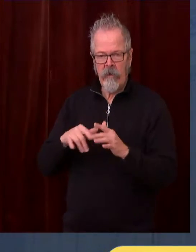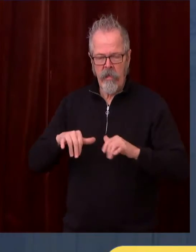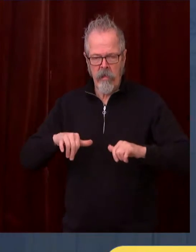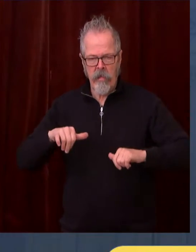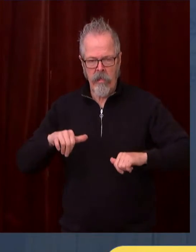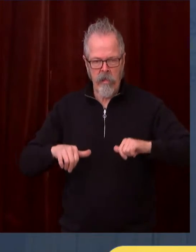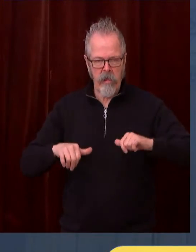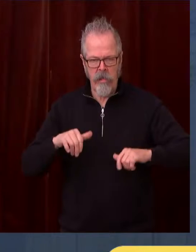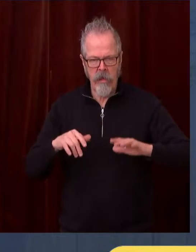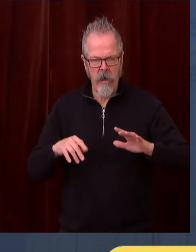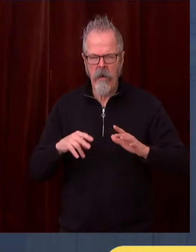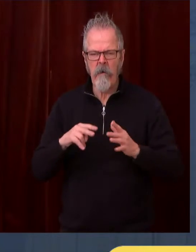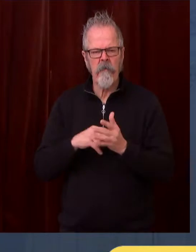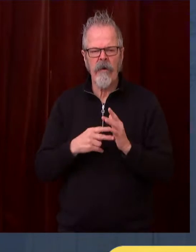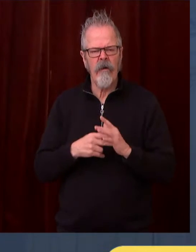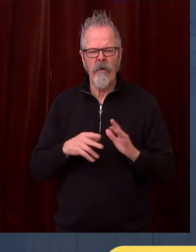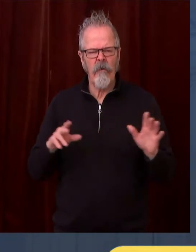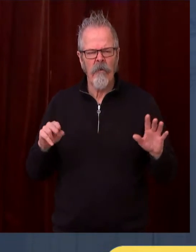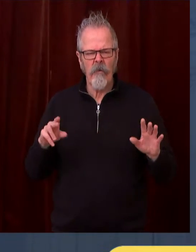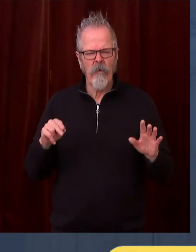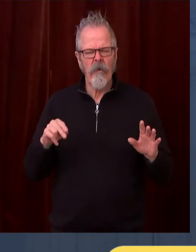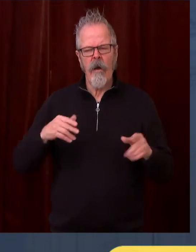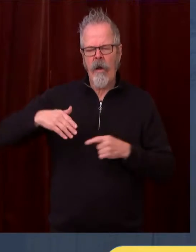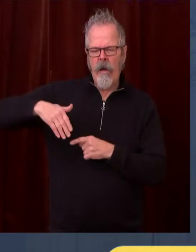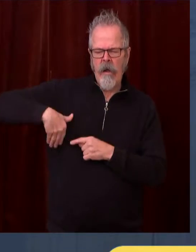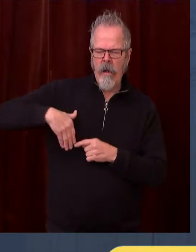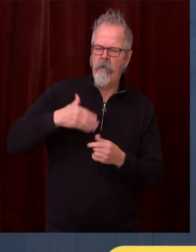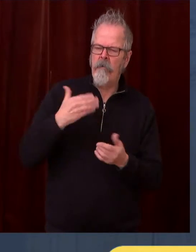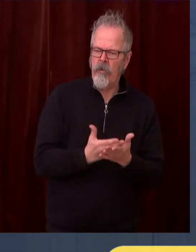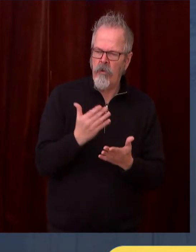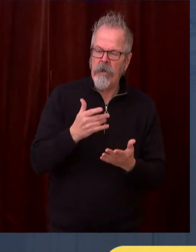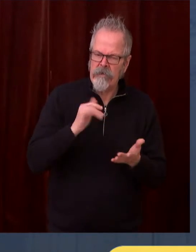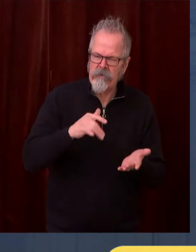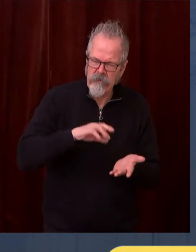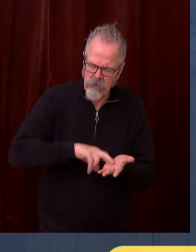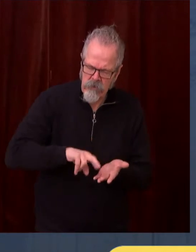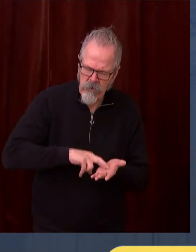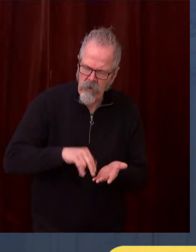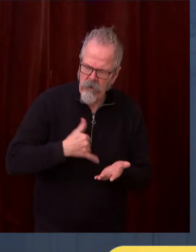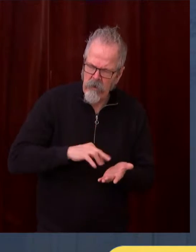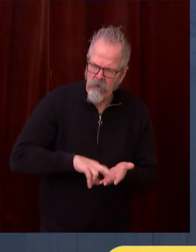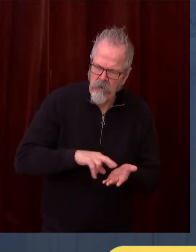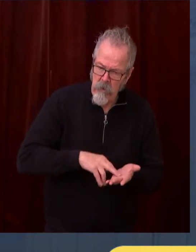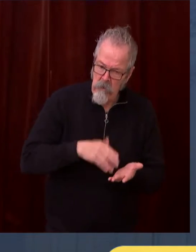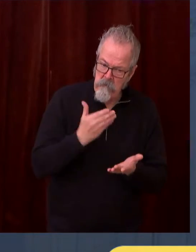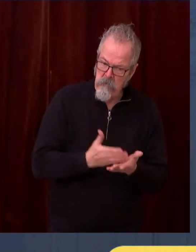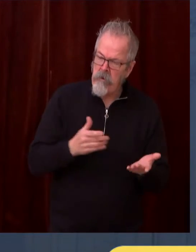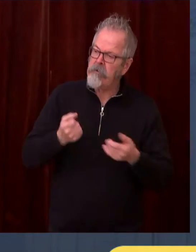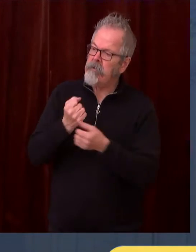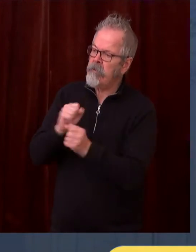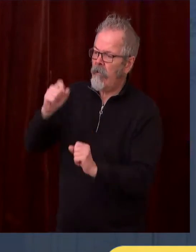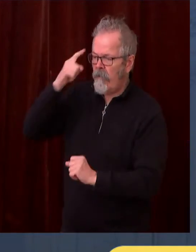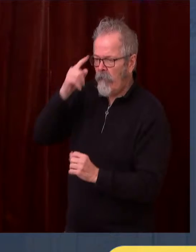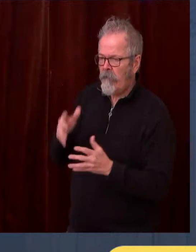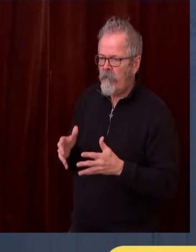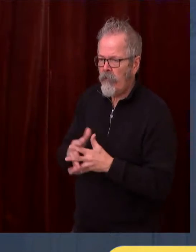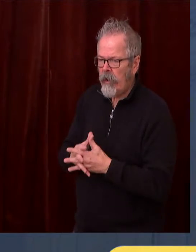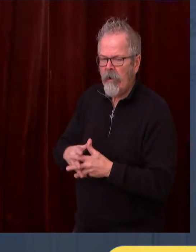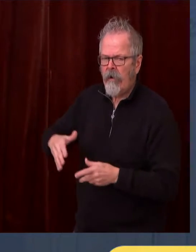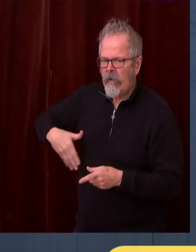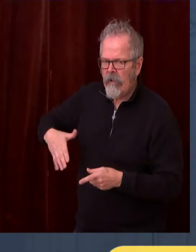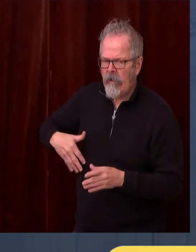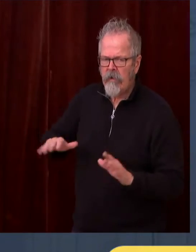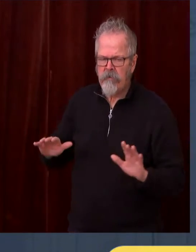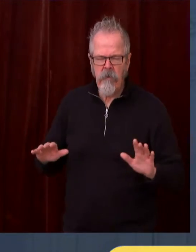these studies are ongoing. The fact that the vaccine has been authorized for emergency use right now